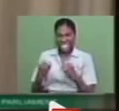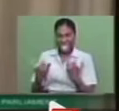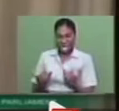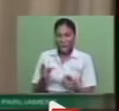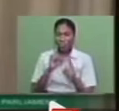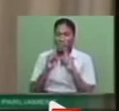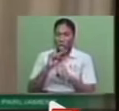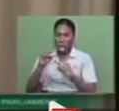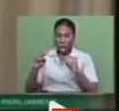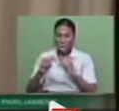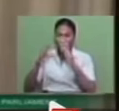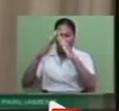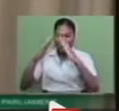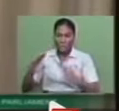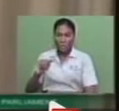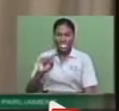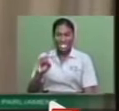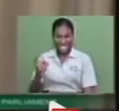are seeing exemptions